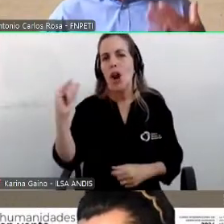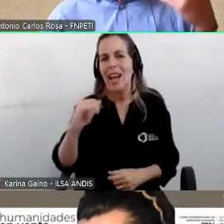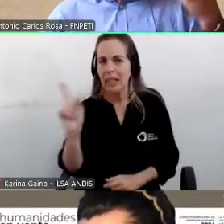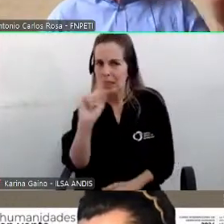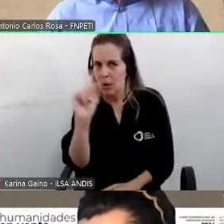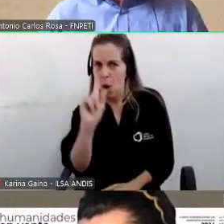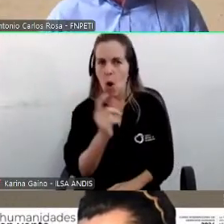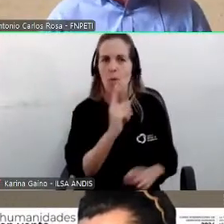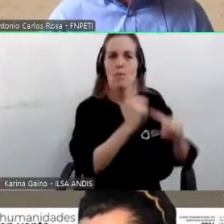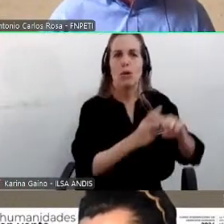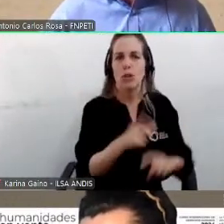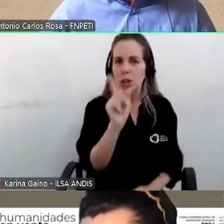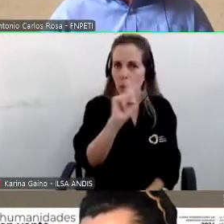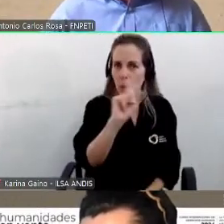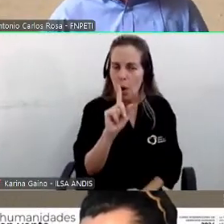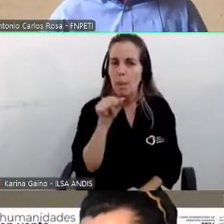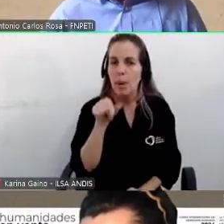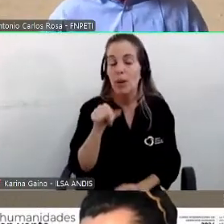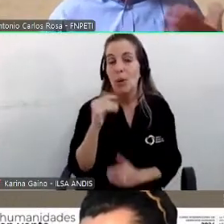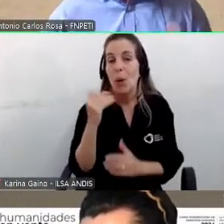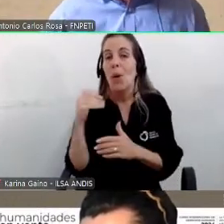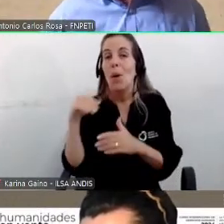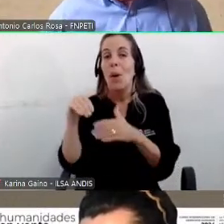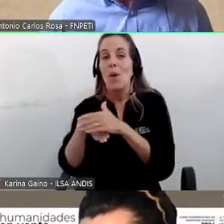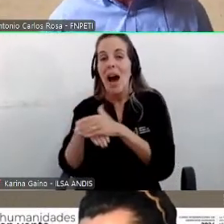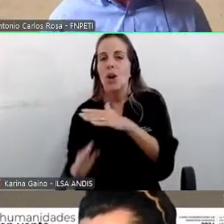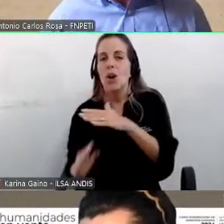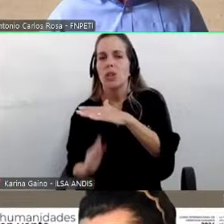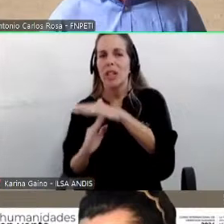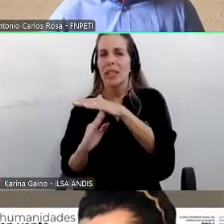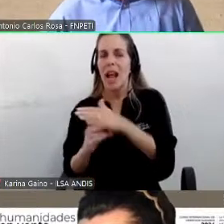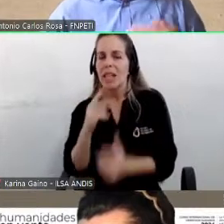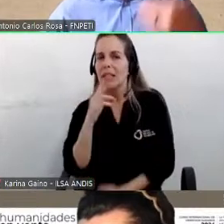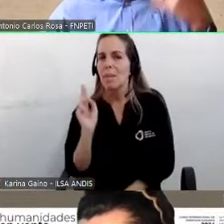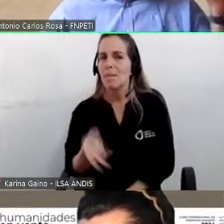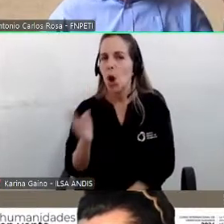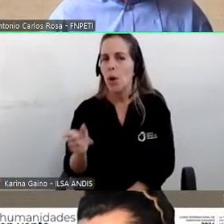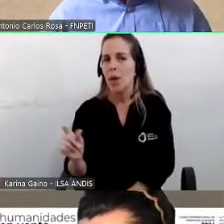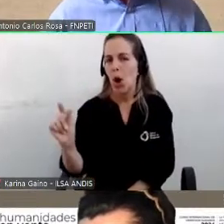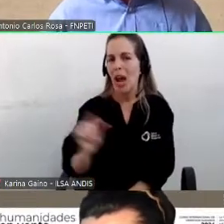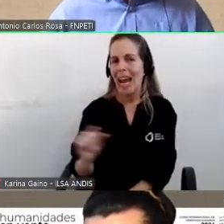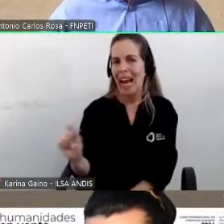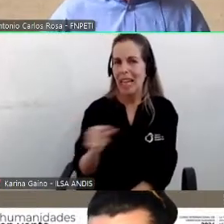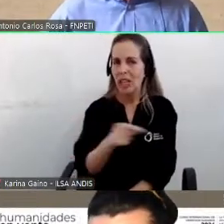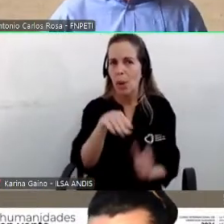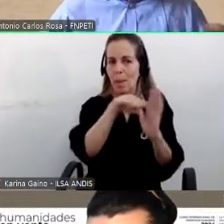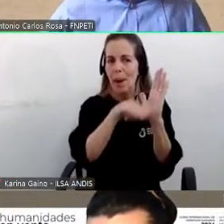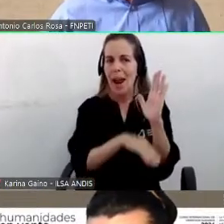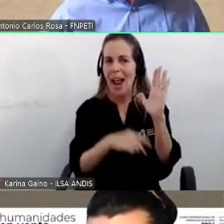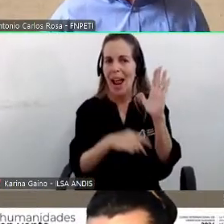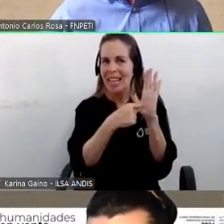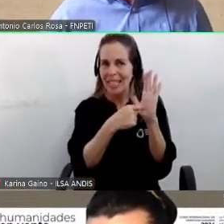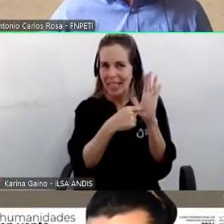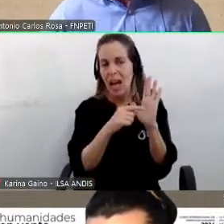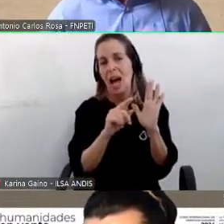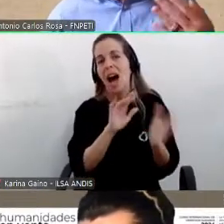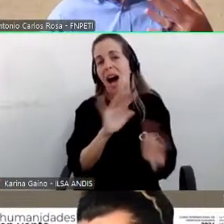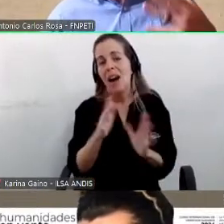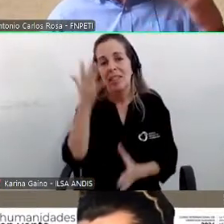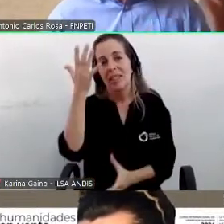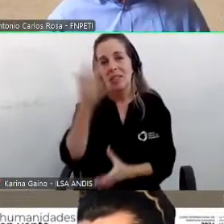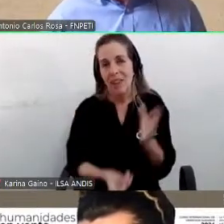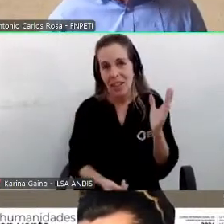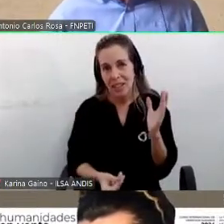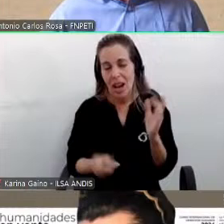The prohibition to the banks not to finance the dirty list does not always work. There are studies that